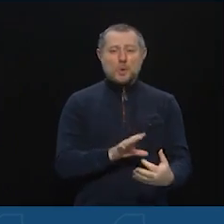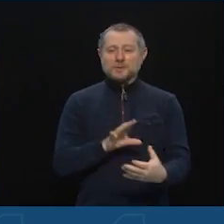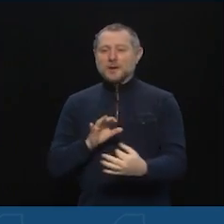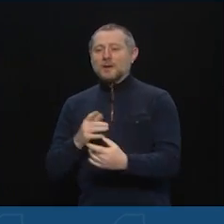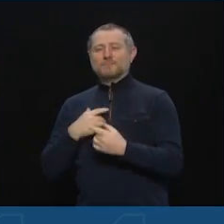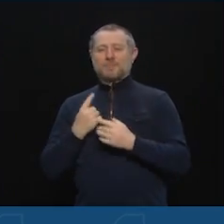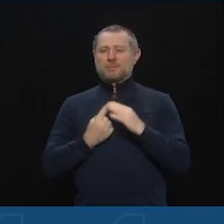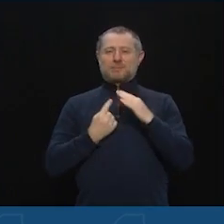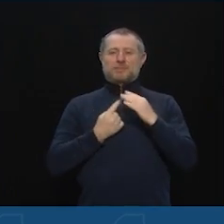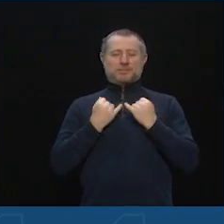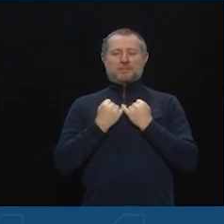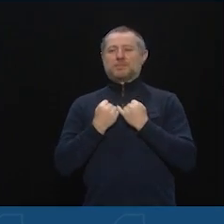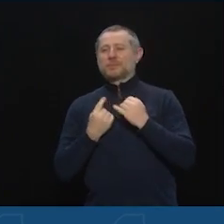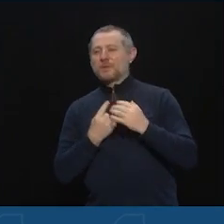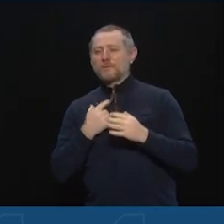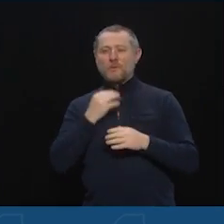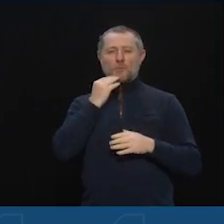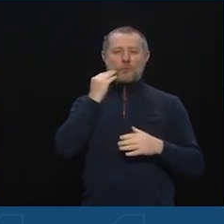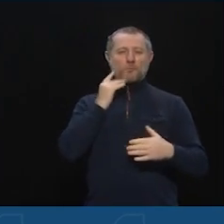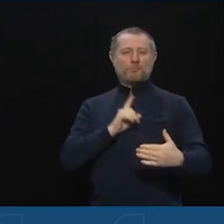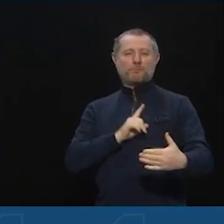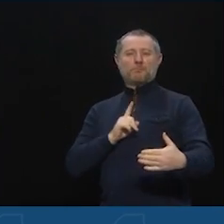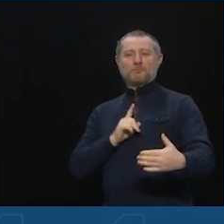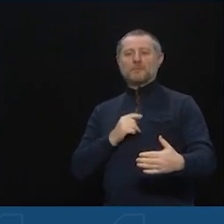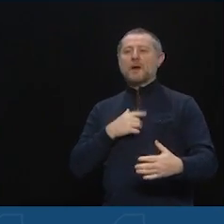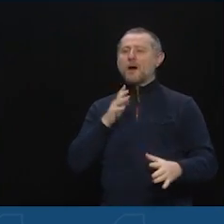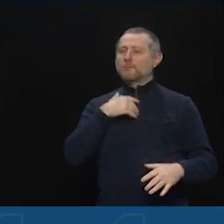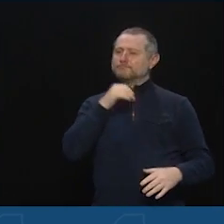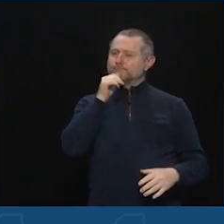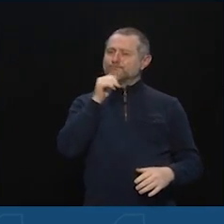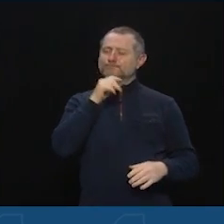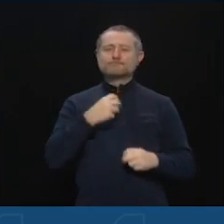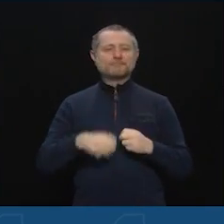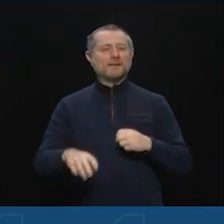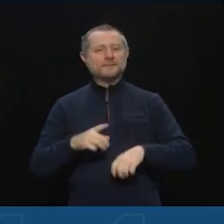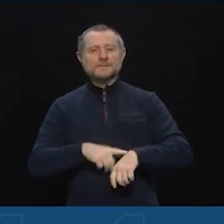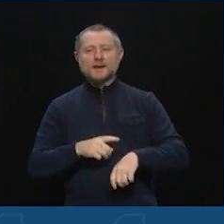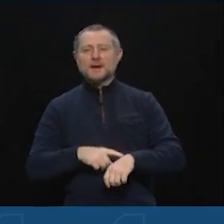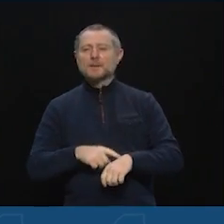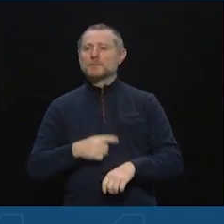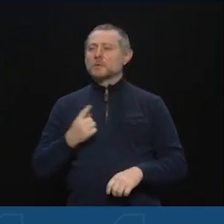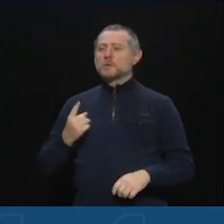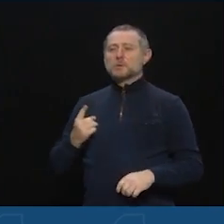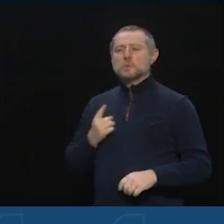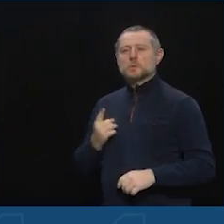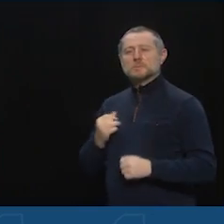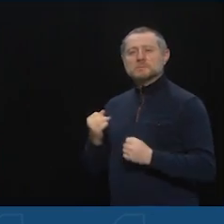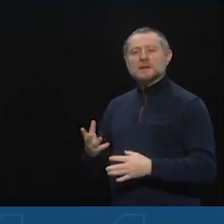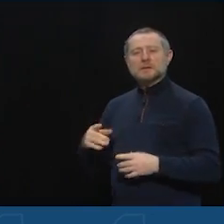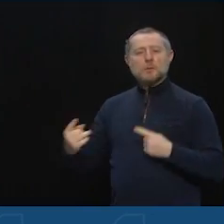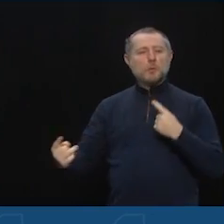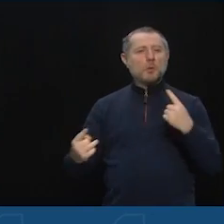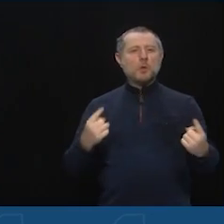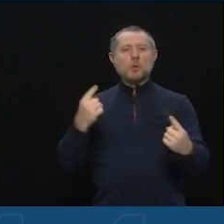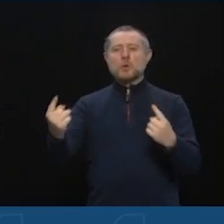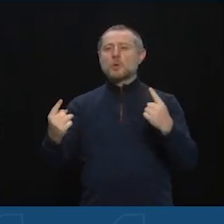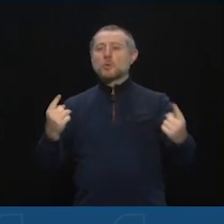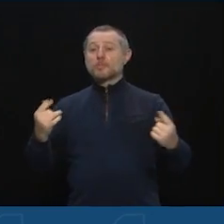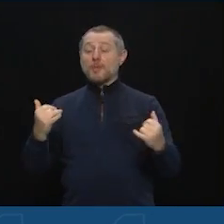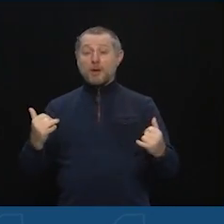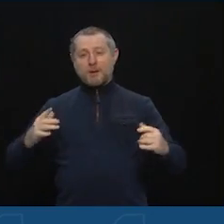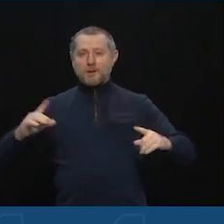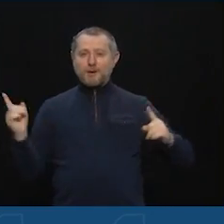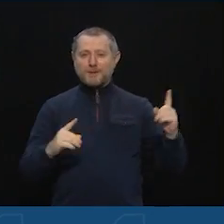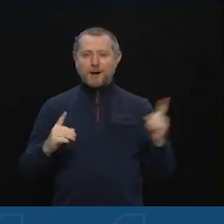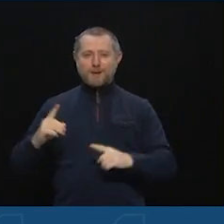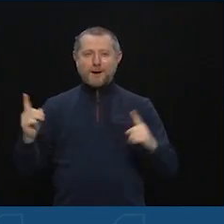your own house and going through some tough times alone for many individuals, to come back together, there's a